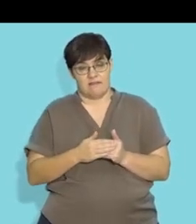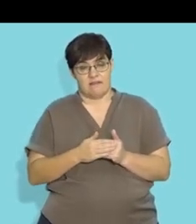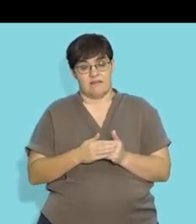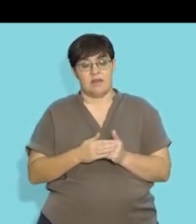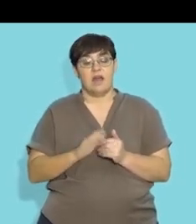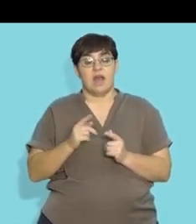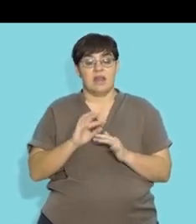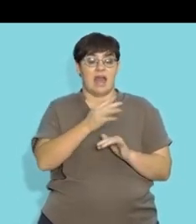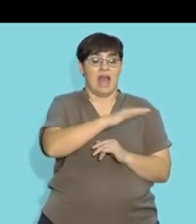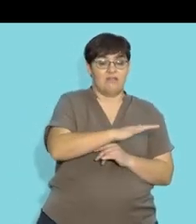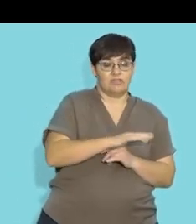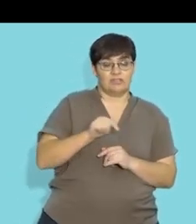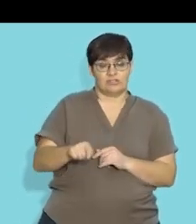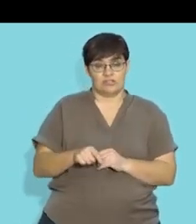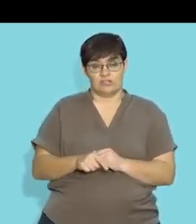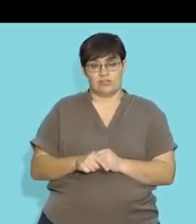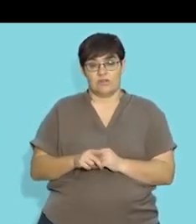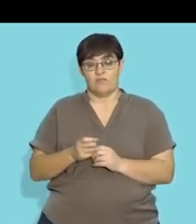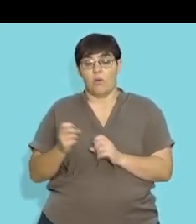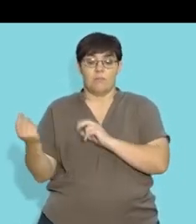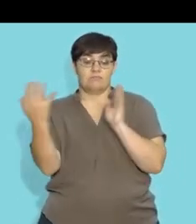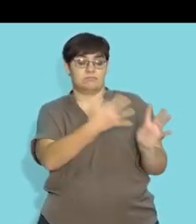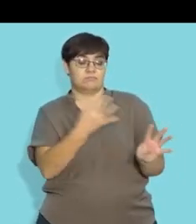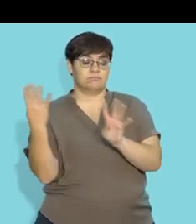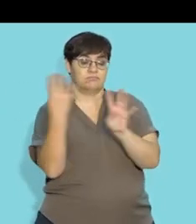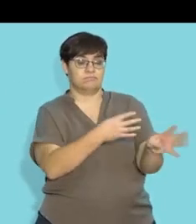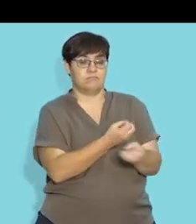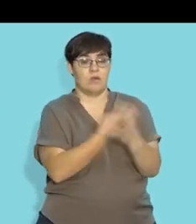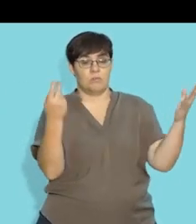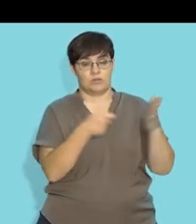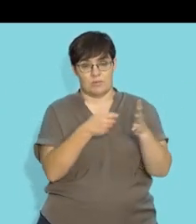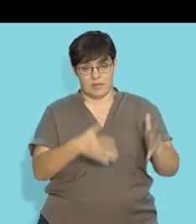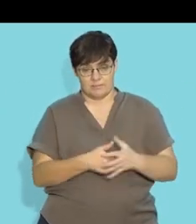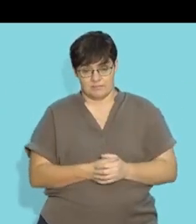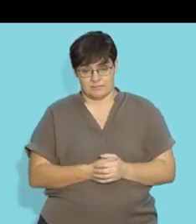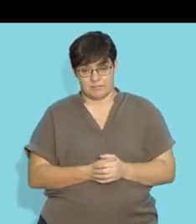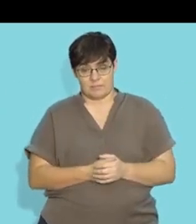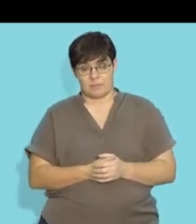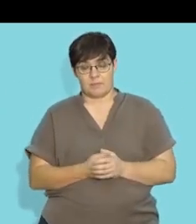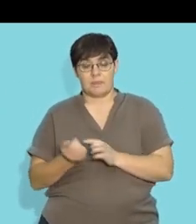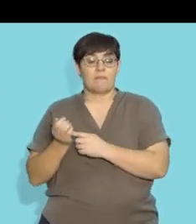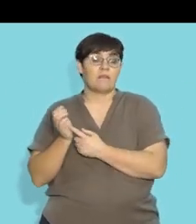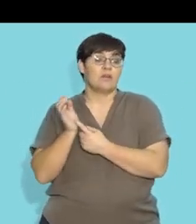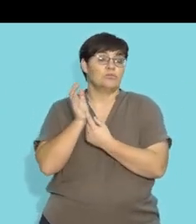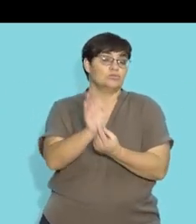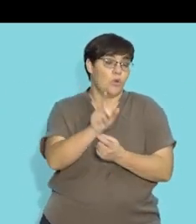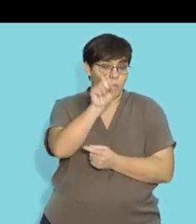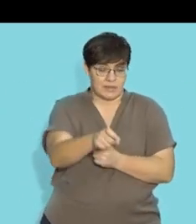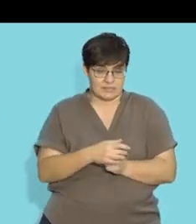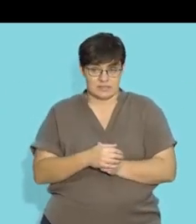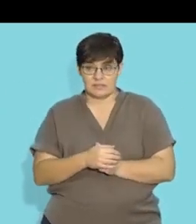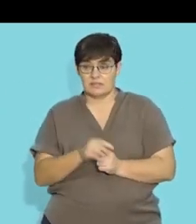distance and the average for numbers of shops? So just you have to